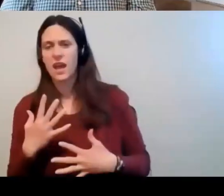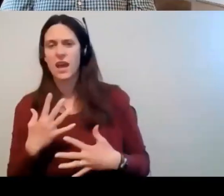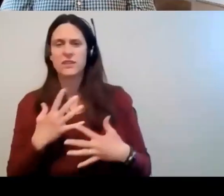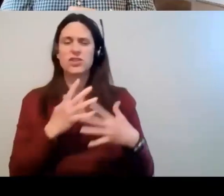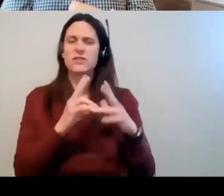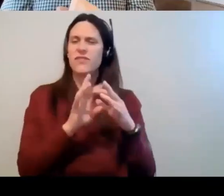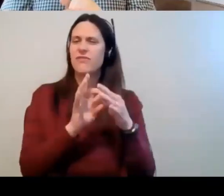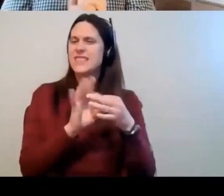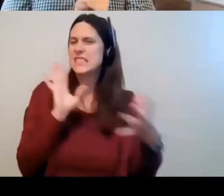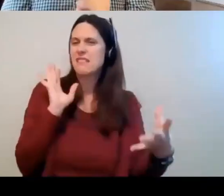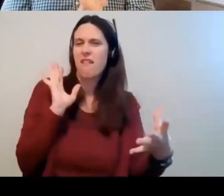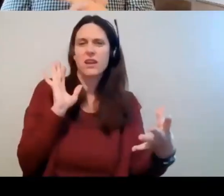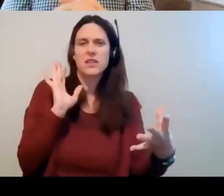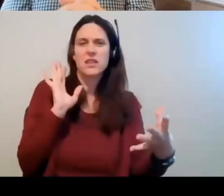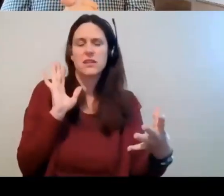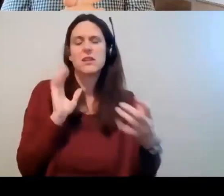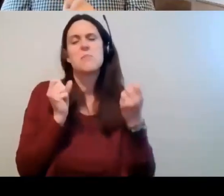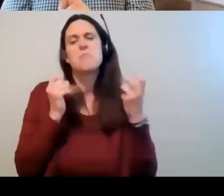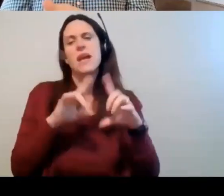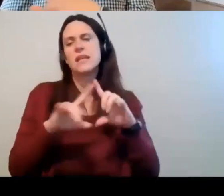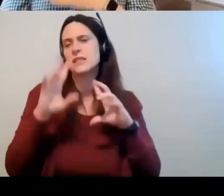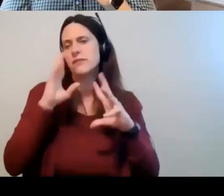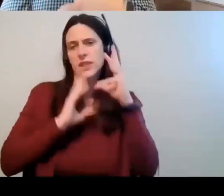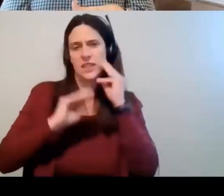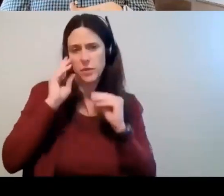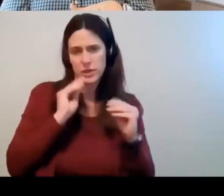number of things that can happen when someone has experienced a trauma.